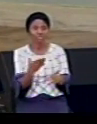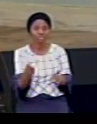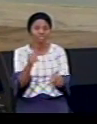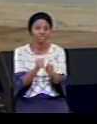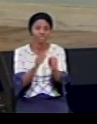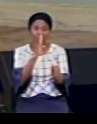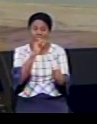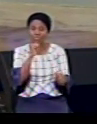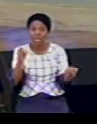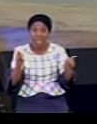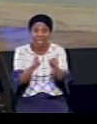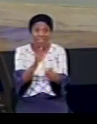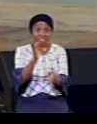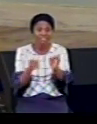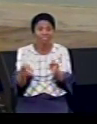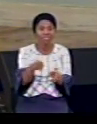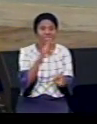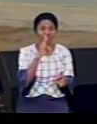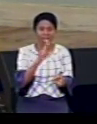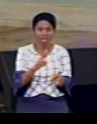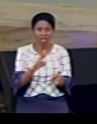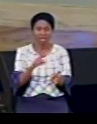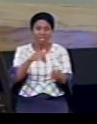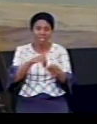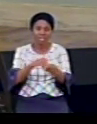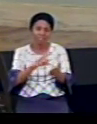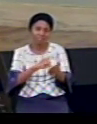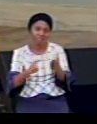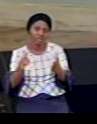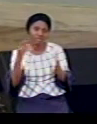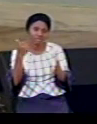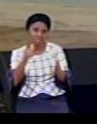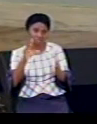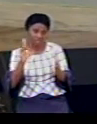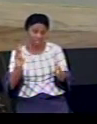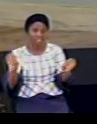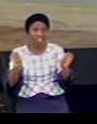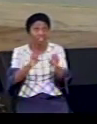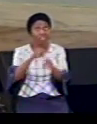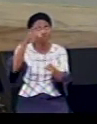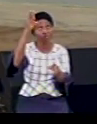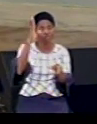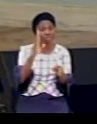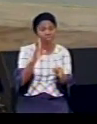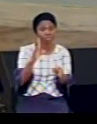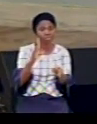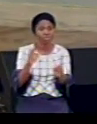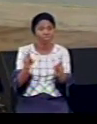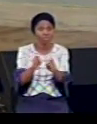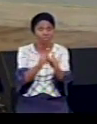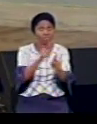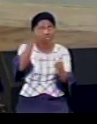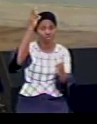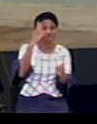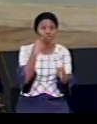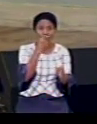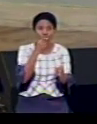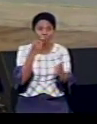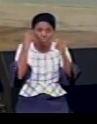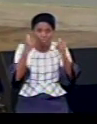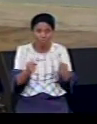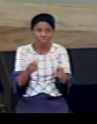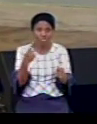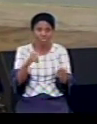latter part of verse 17. Even God, who quickeneth the dead, that's